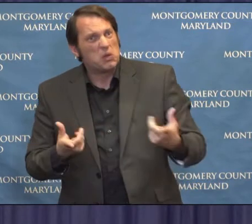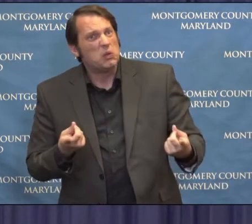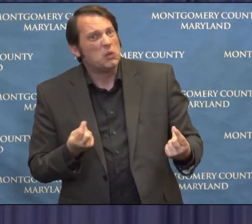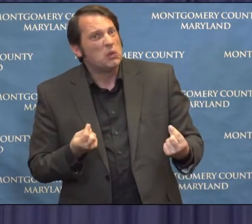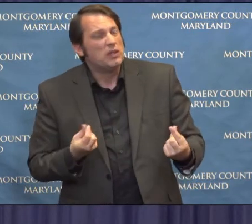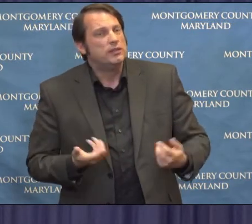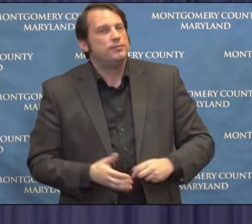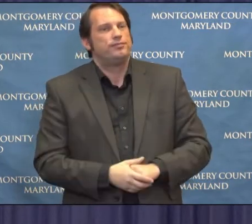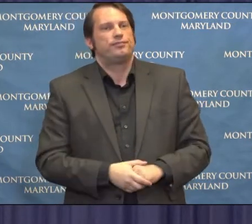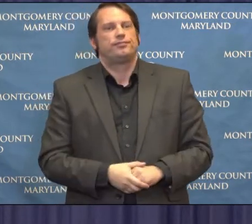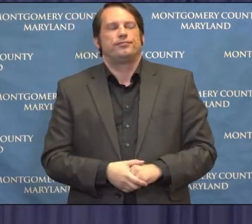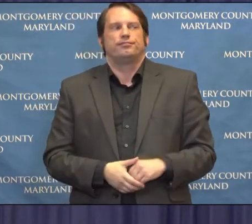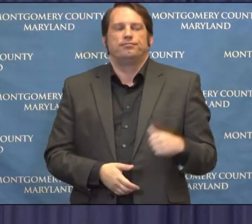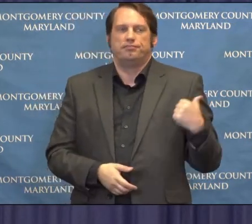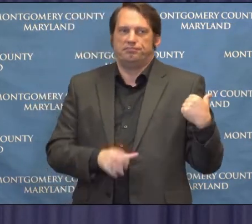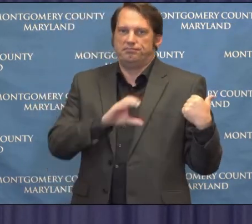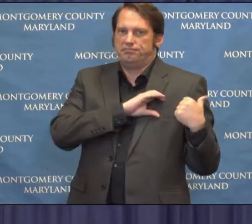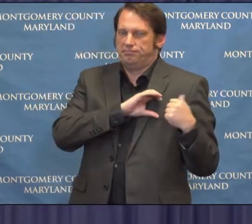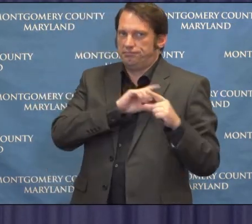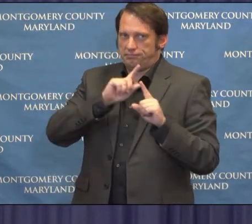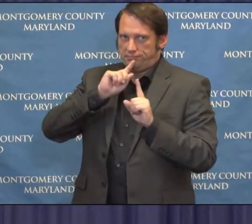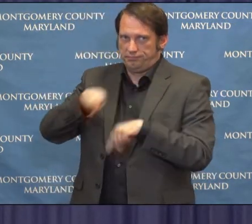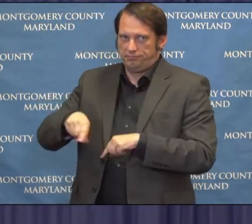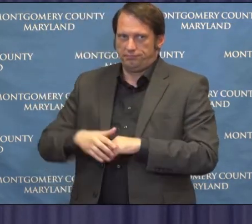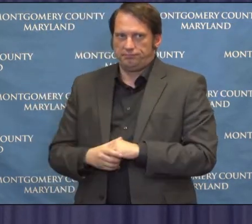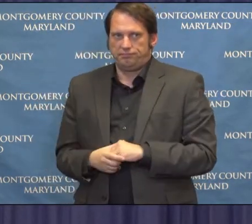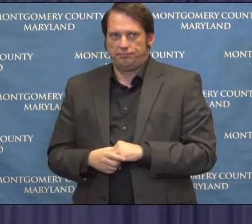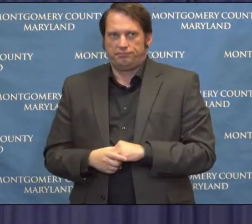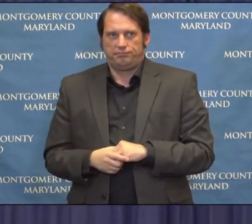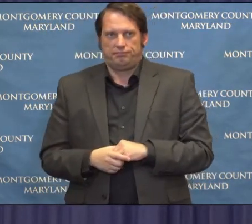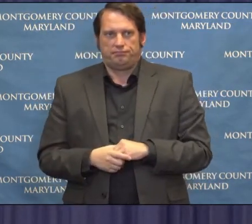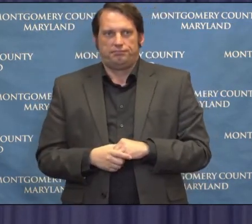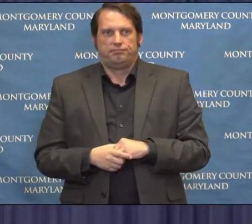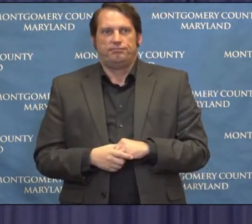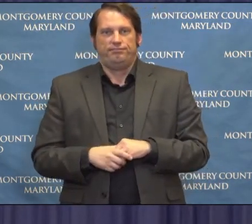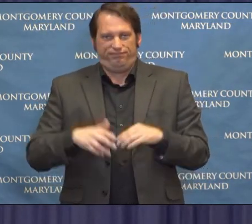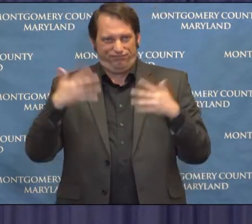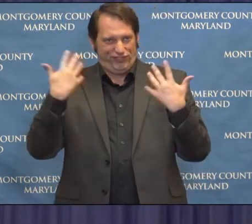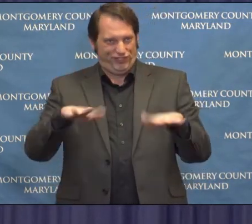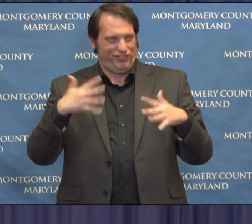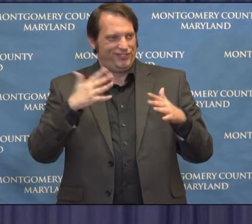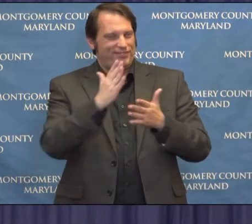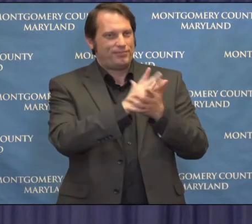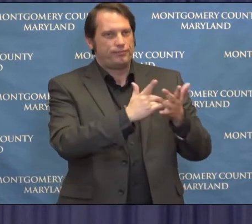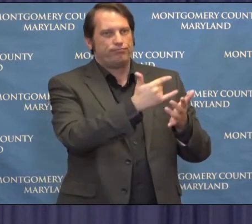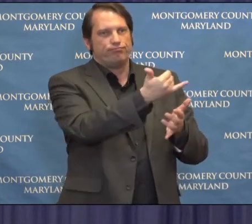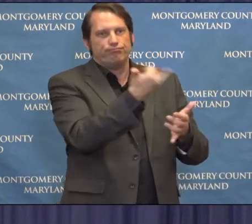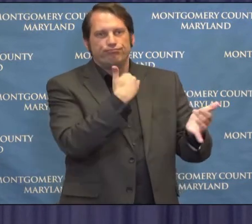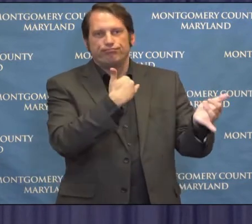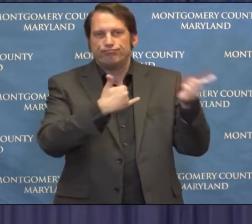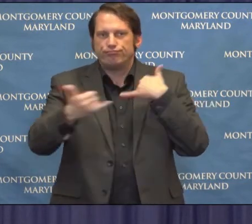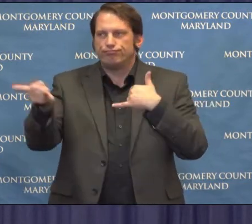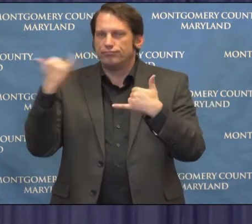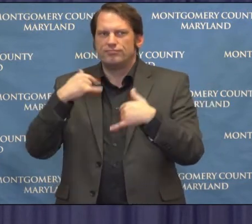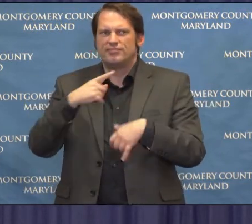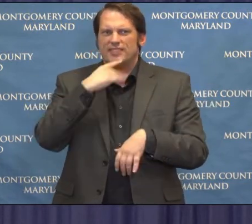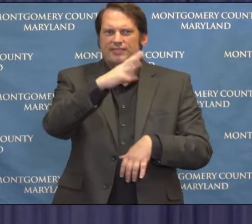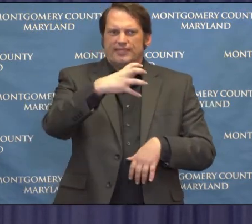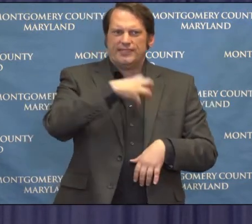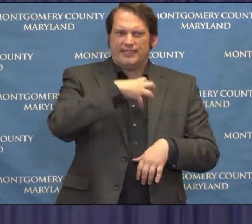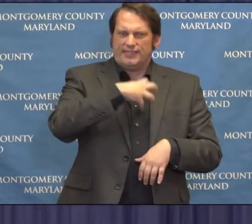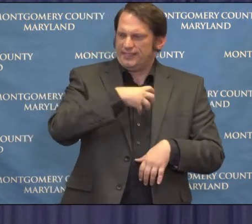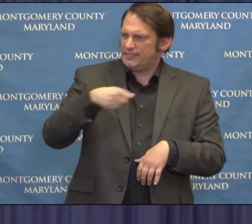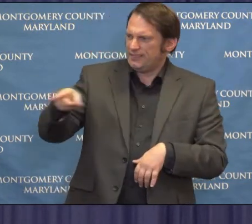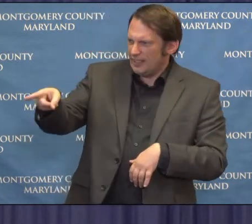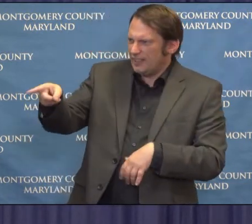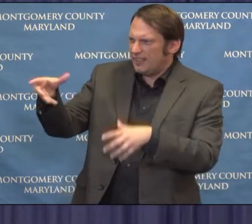been, we have received calls for people gathering more than 10, and